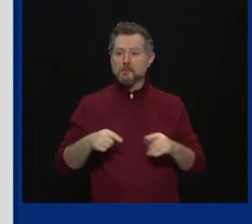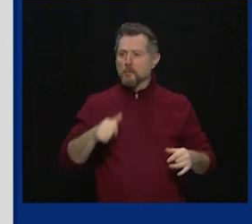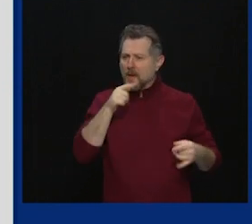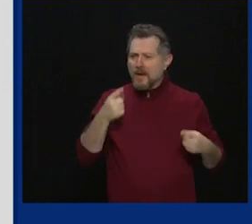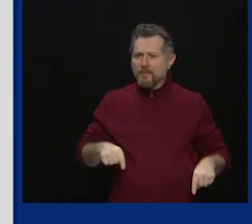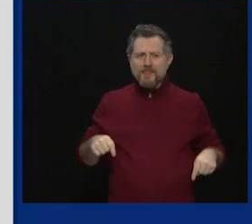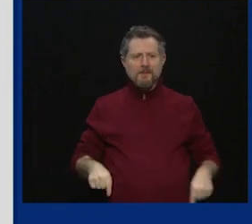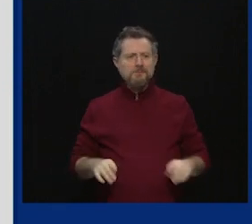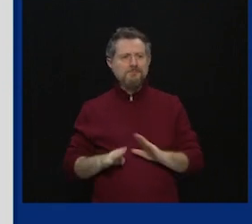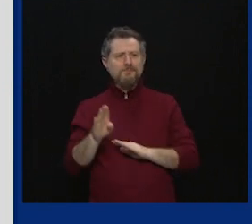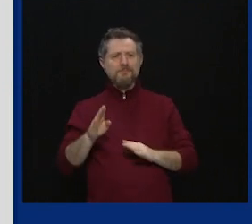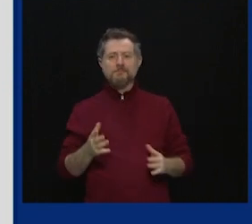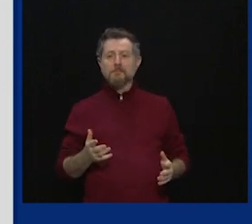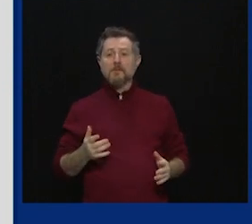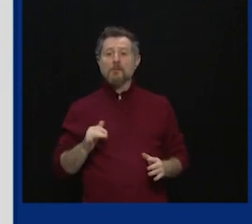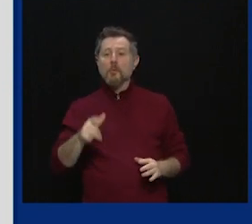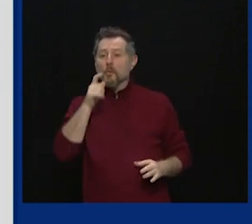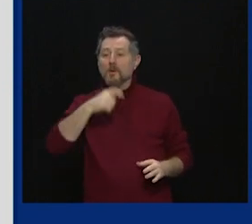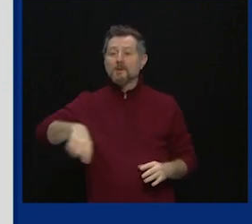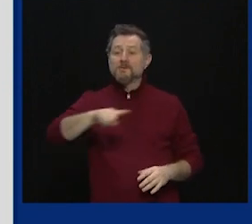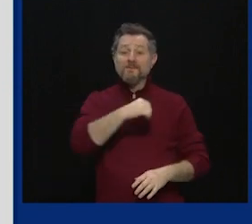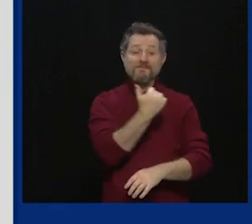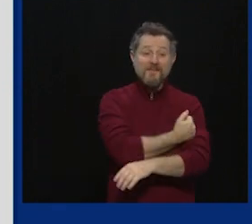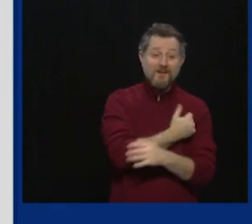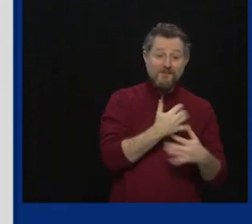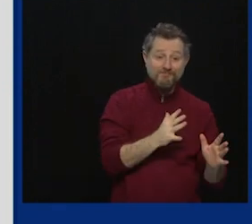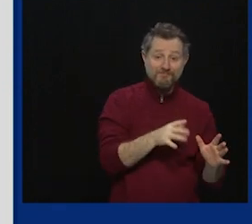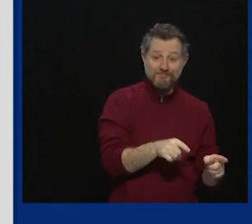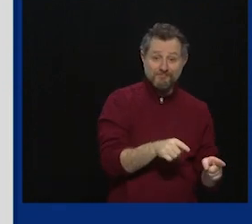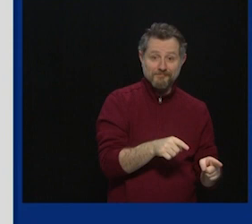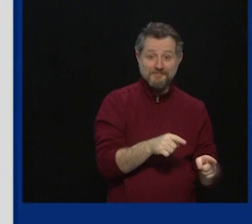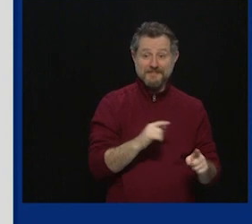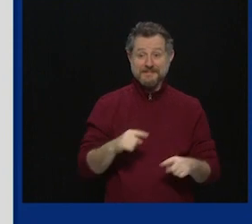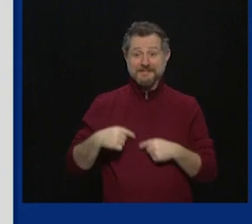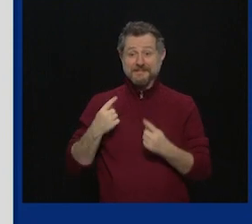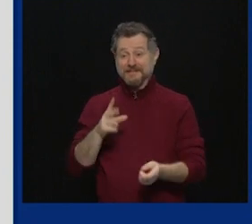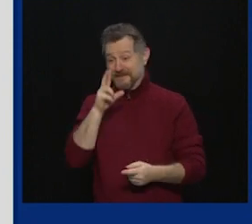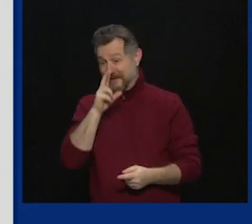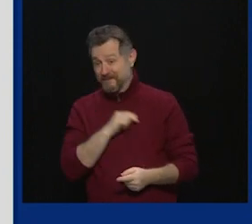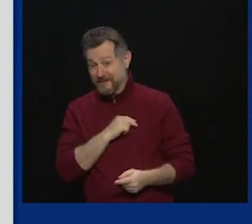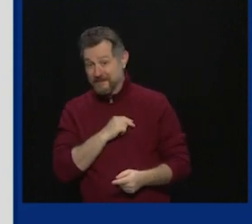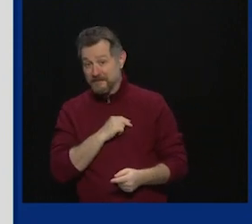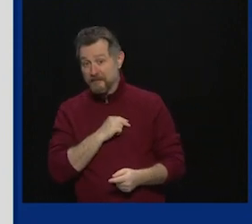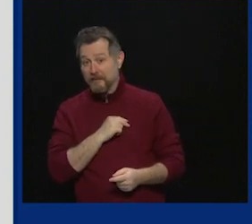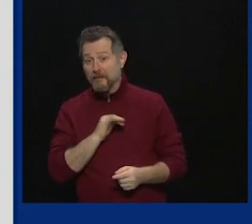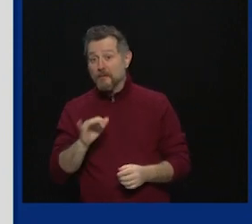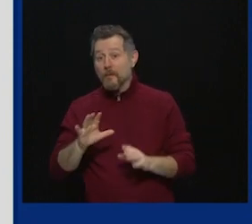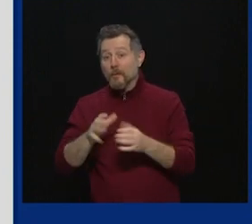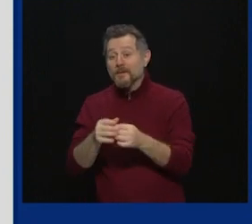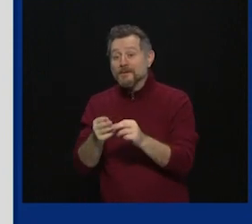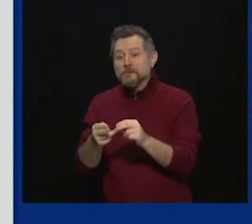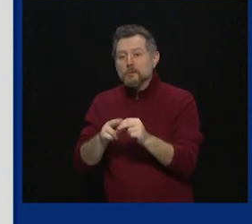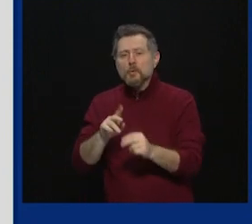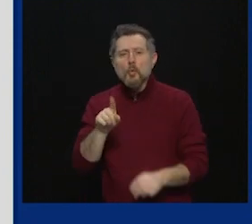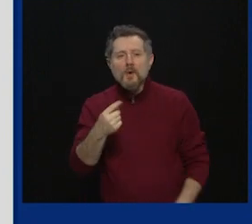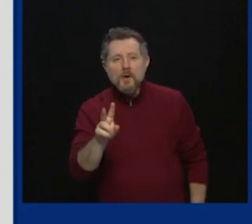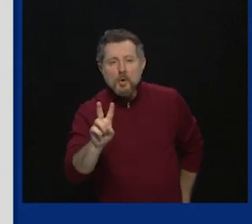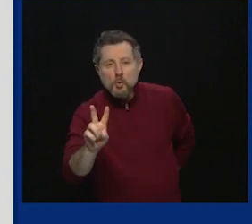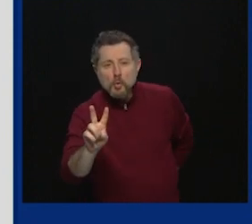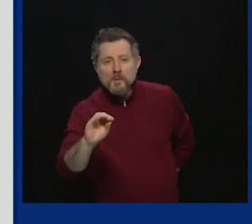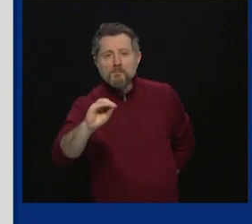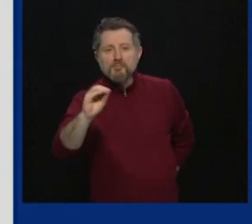Yorkers fully vaccinated since Thanksgiving. 2% increase. Now, compared to other states, these are not bad